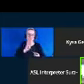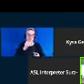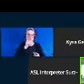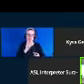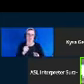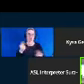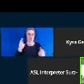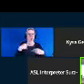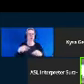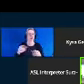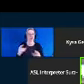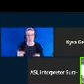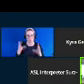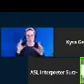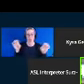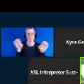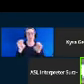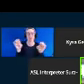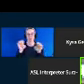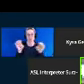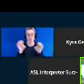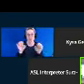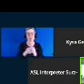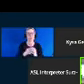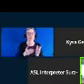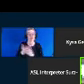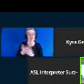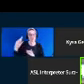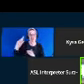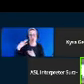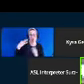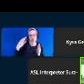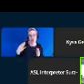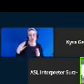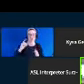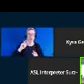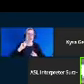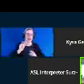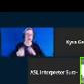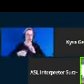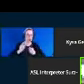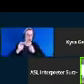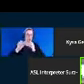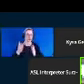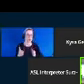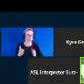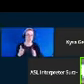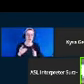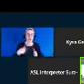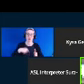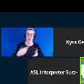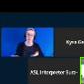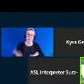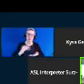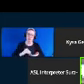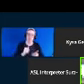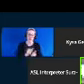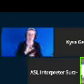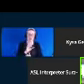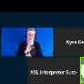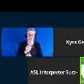the power of our volunteers and the generosity of our donors. So when we respond with FEMA, we are responding as